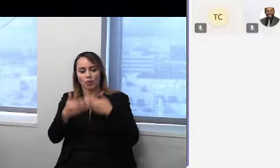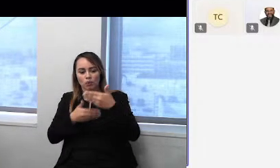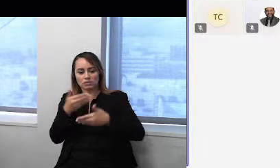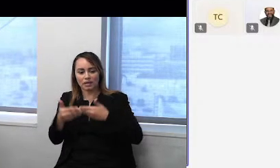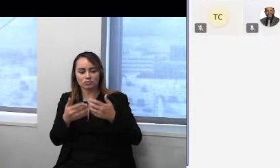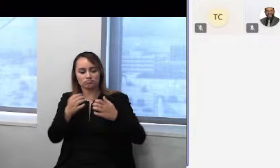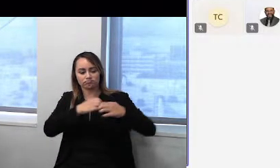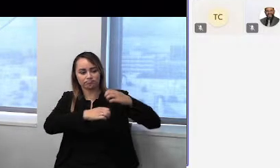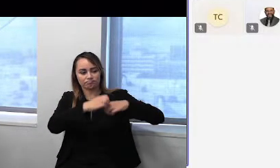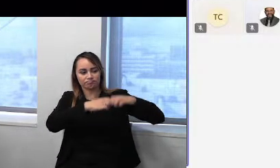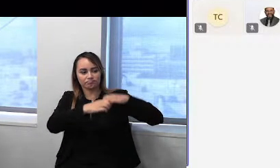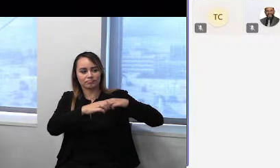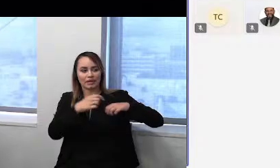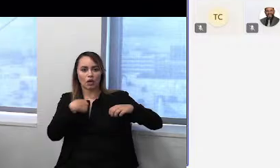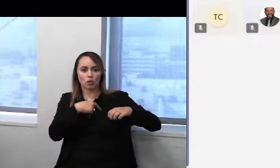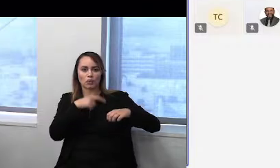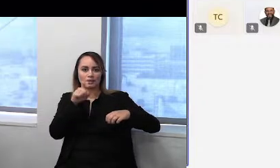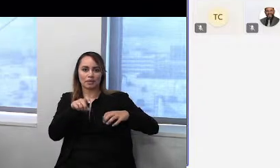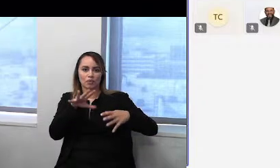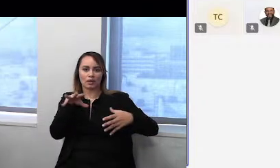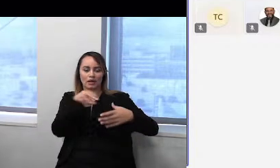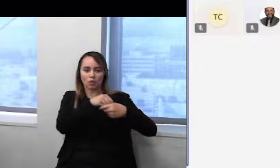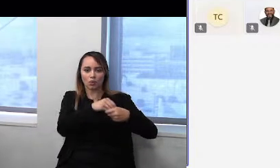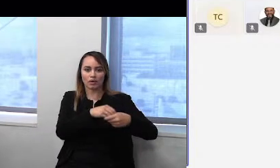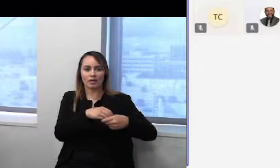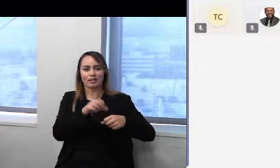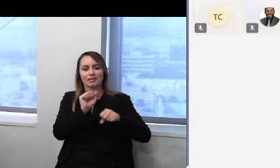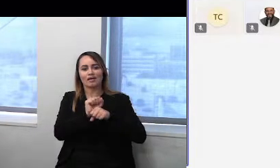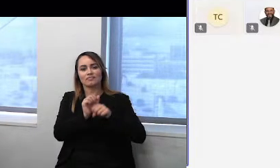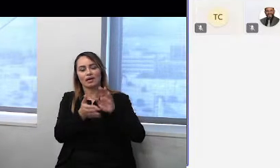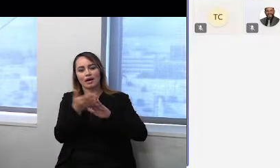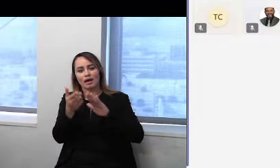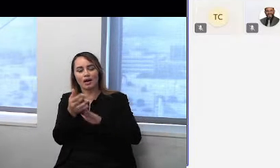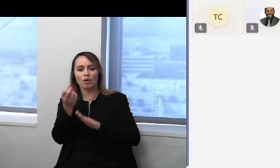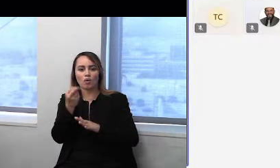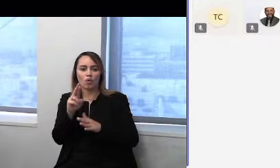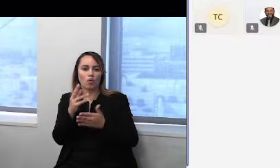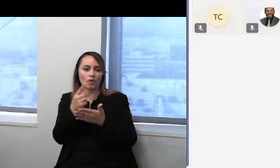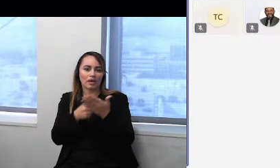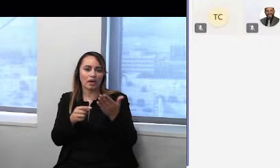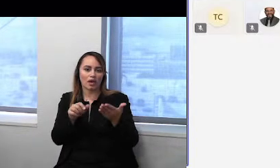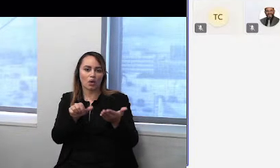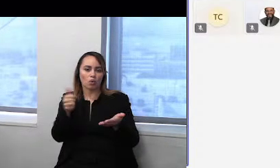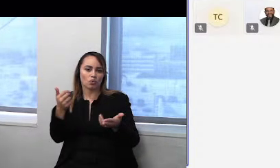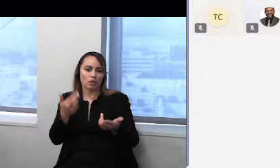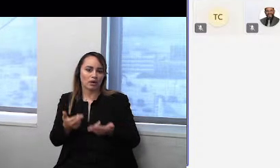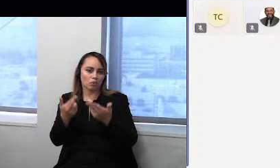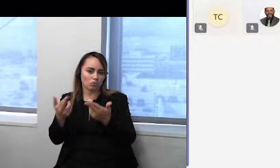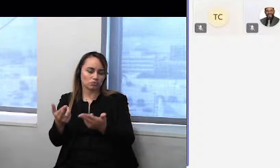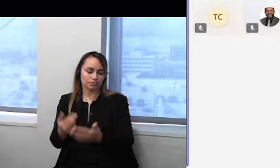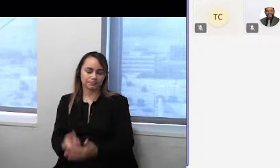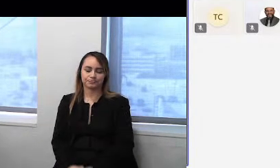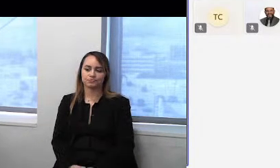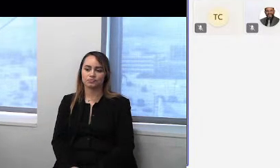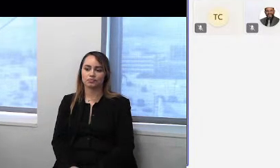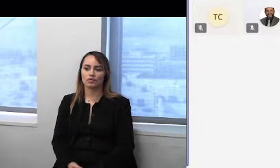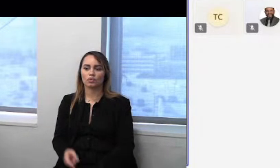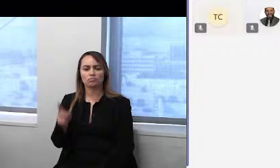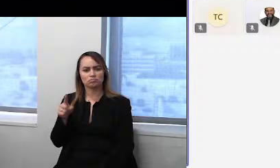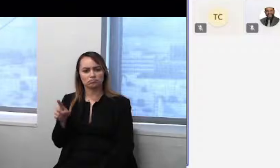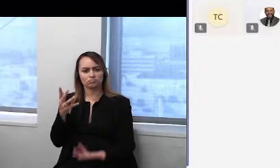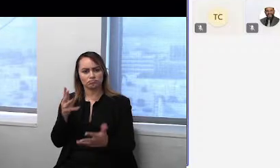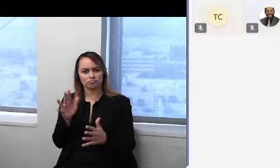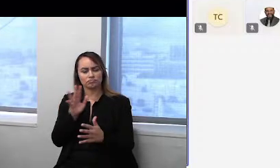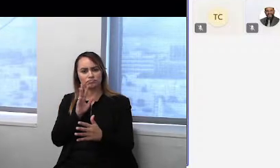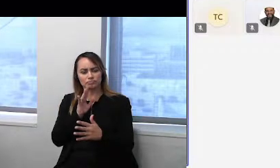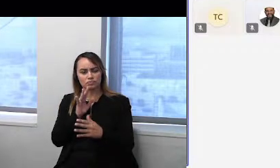island. Right, but you talked earlier, I think you said a 2032 power flow data, for example, and then you said longer term, which